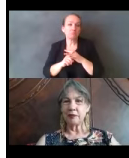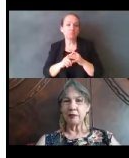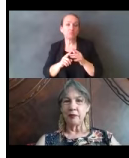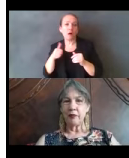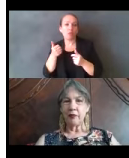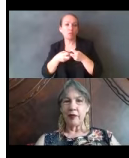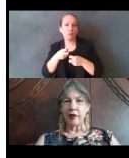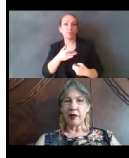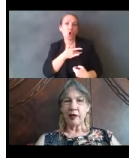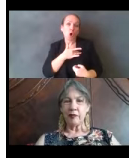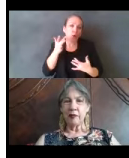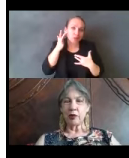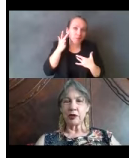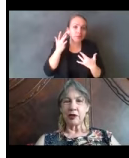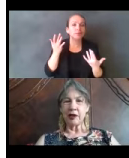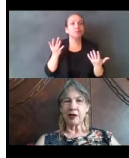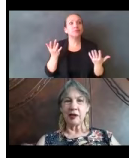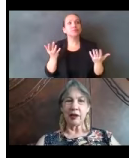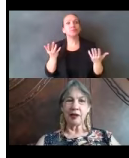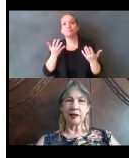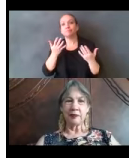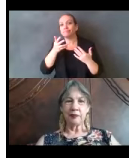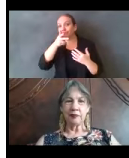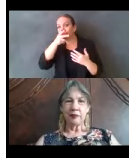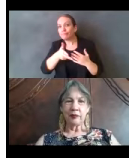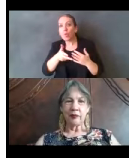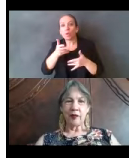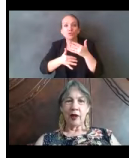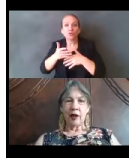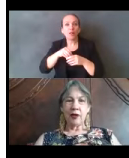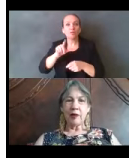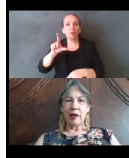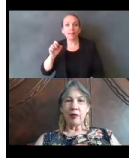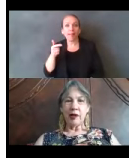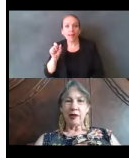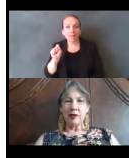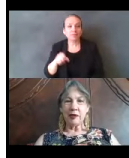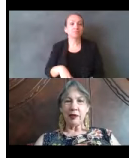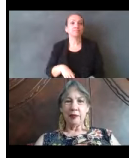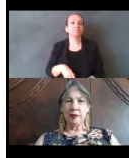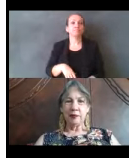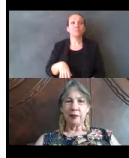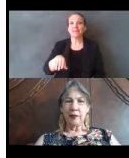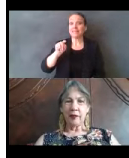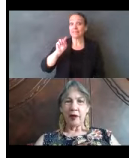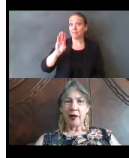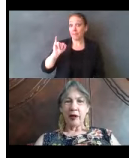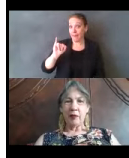or poor circulation in the legs. Traumatic brain injury.